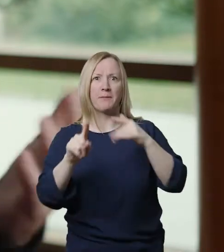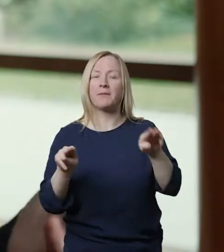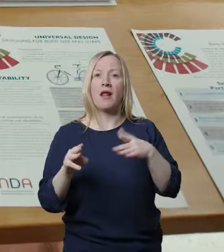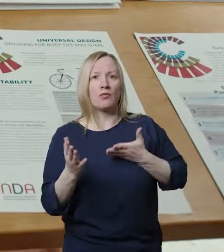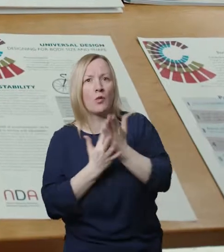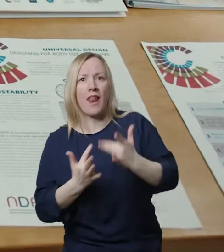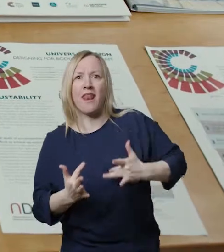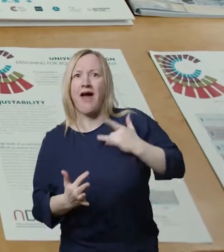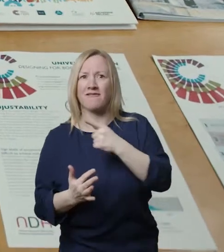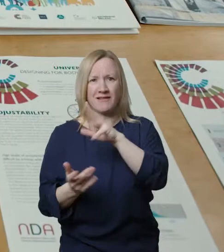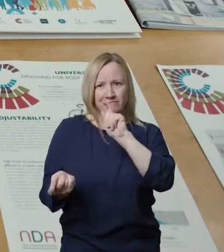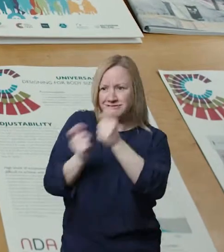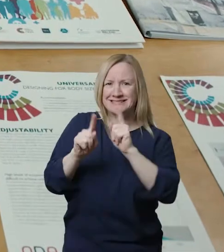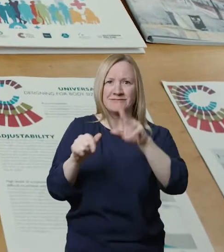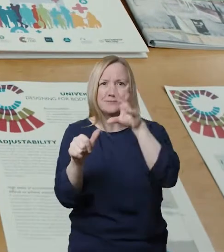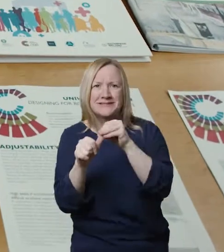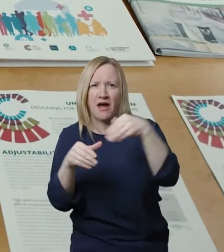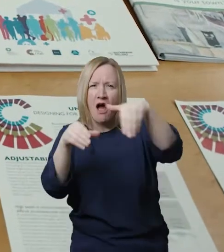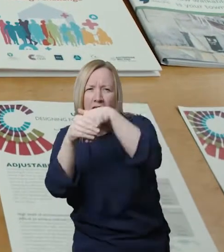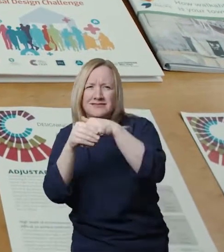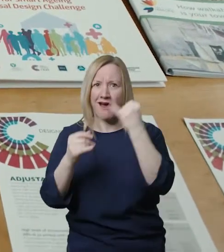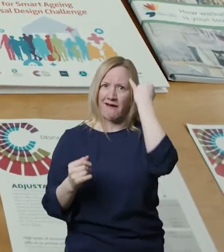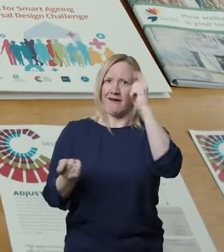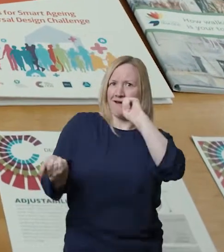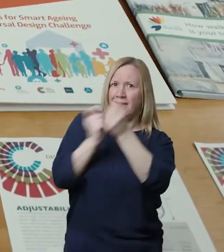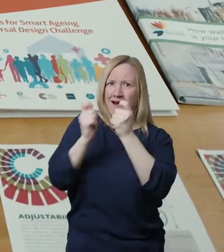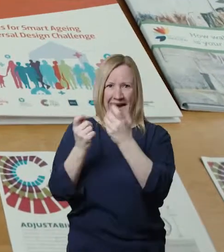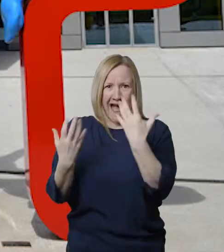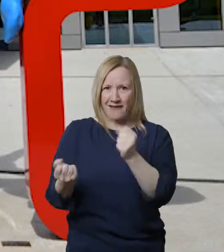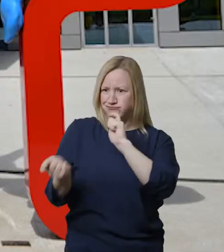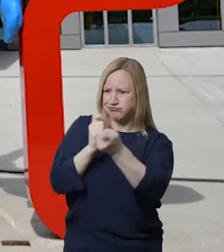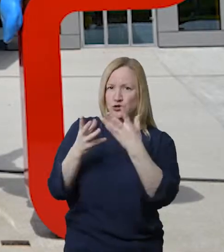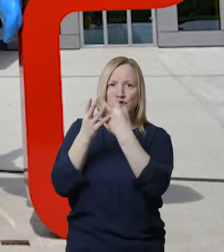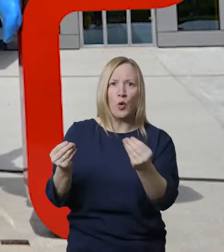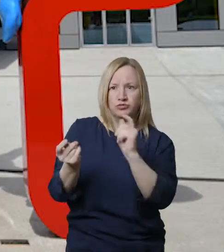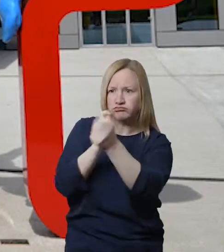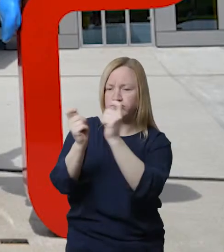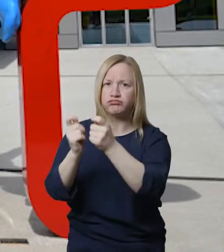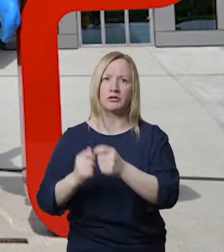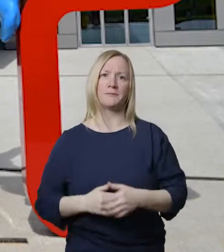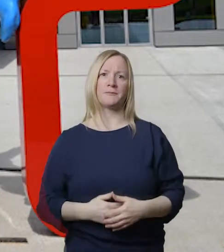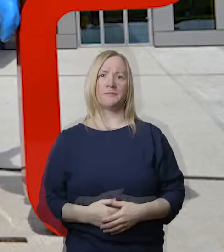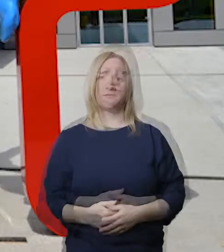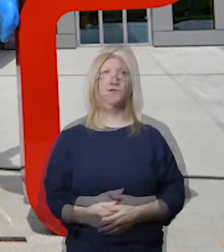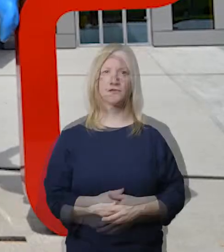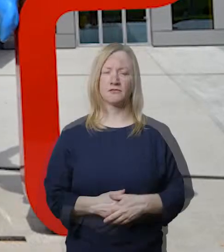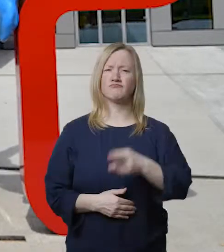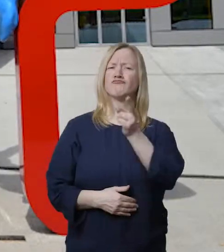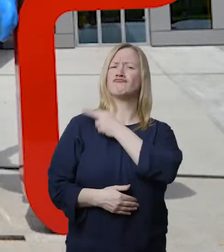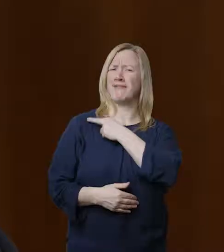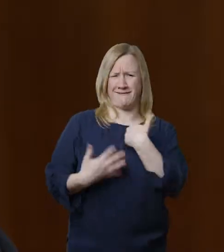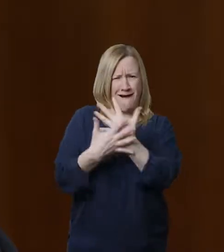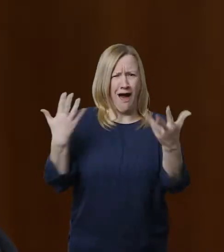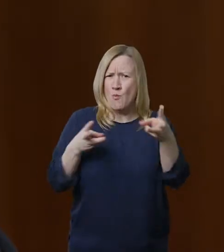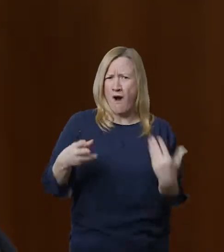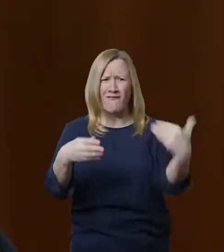They interpret specific contexts and respond with specific, bespoke, tailored solutions. A lot of the work that we do